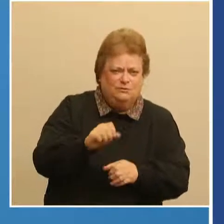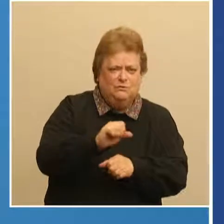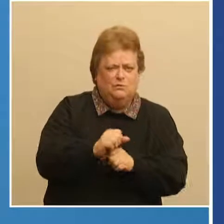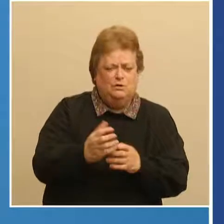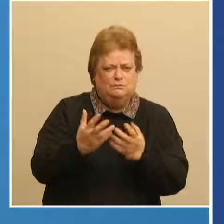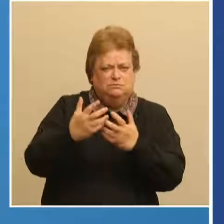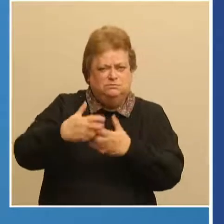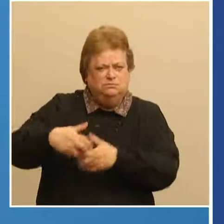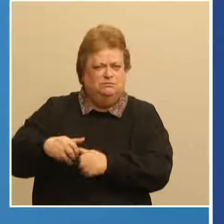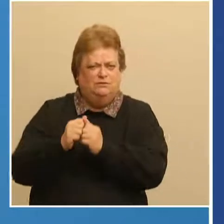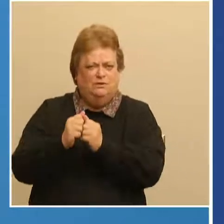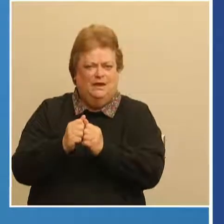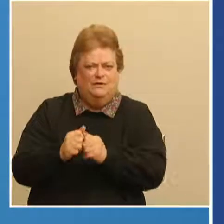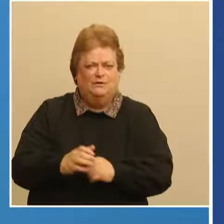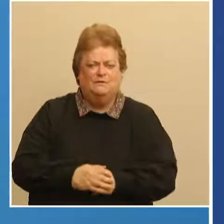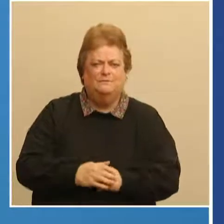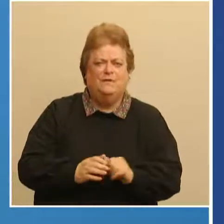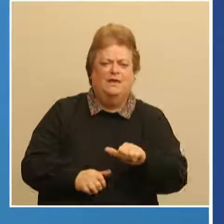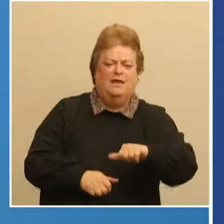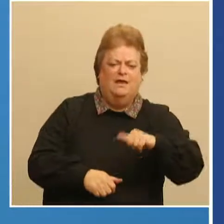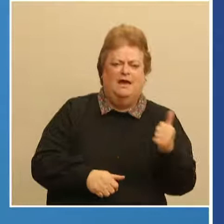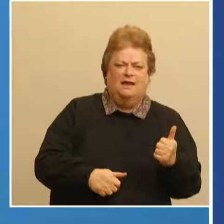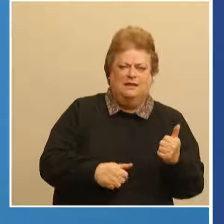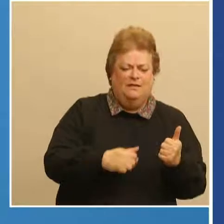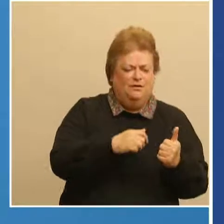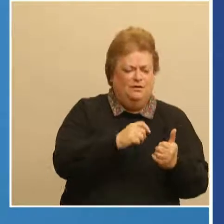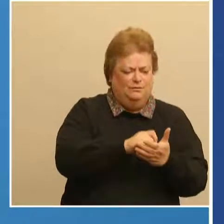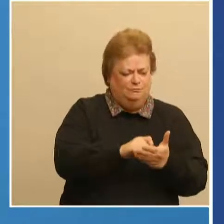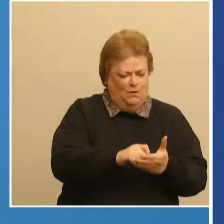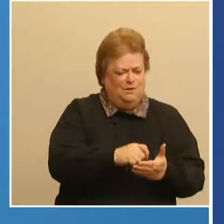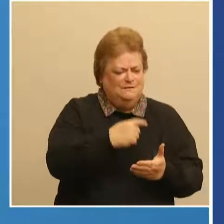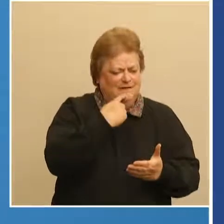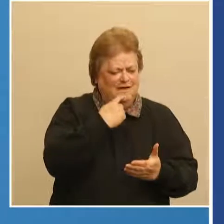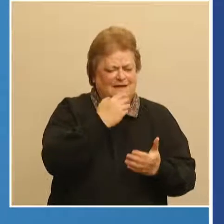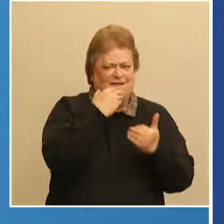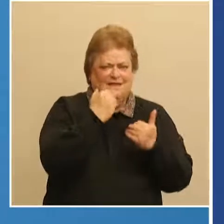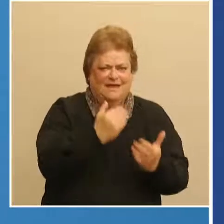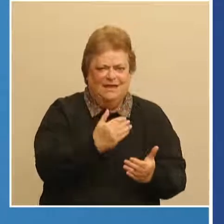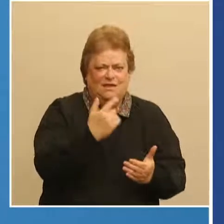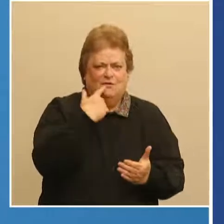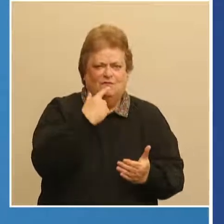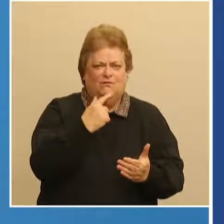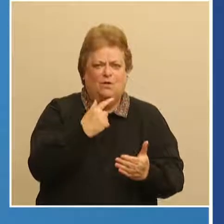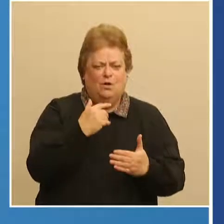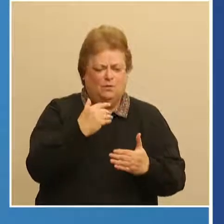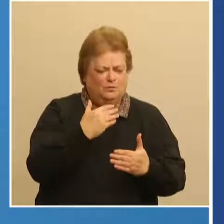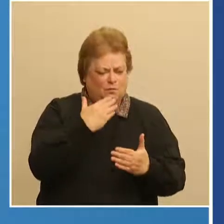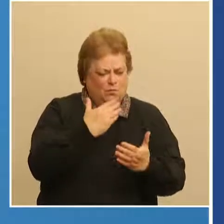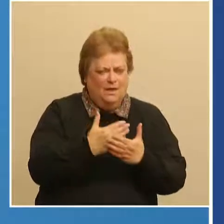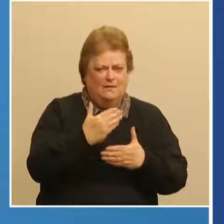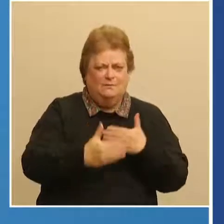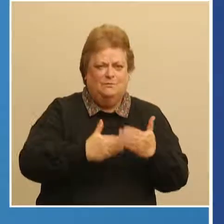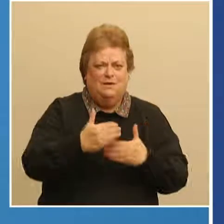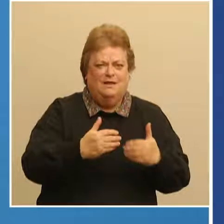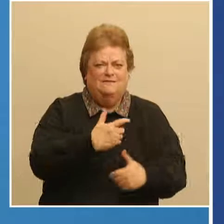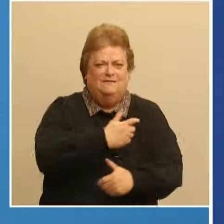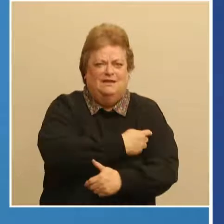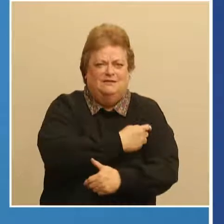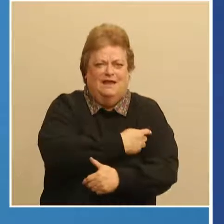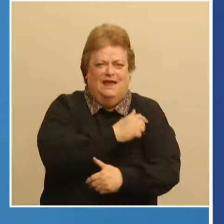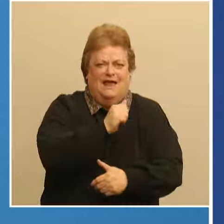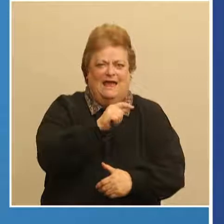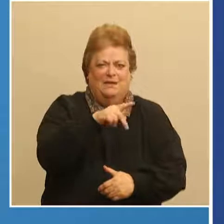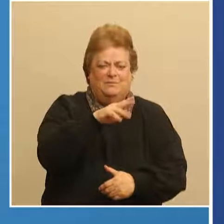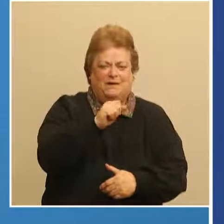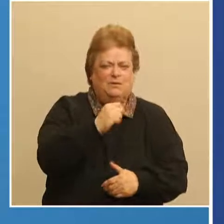together. And another note of thanks to everyone for the well-run vaccination clinic held at PBA. So